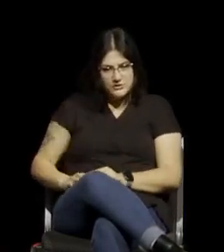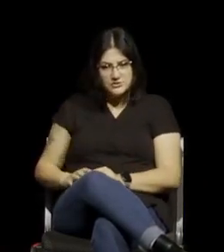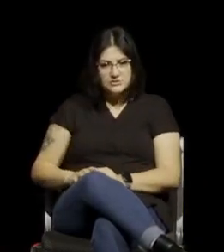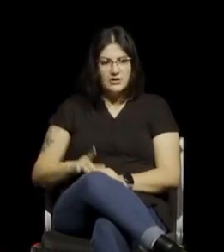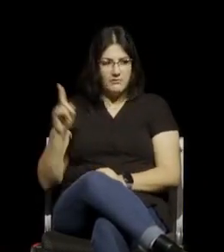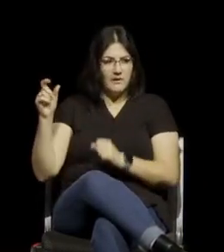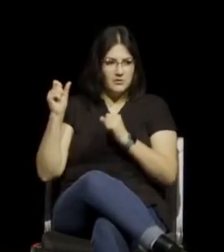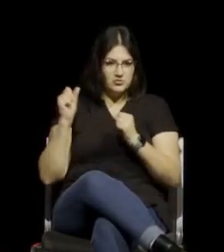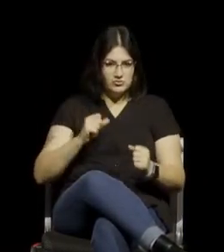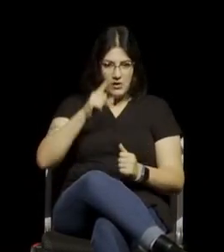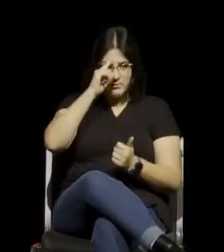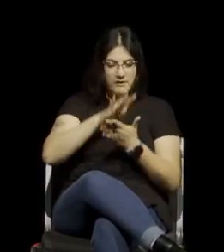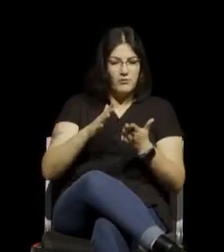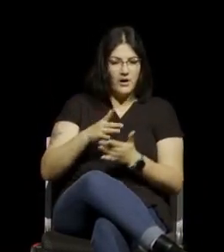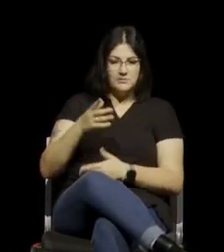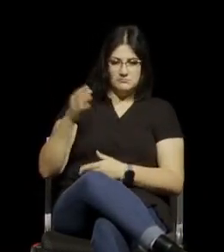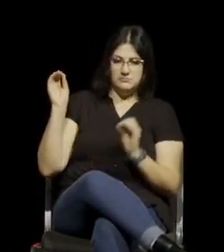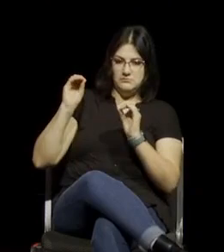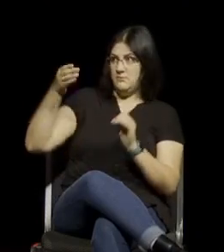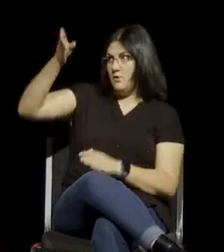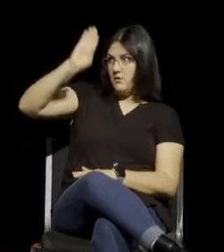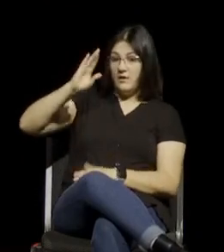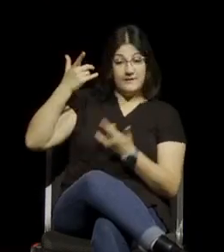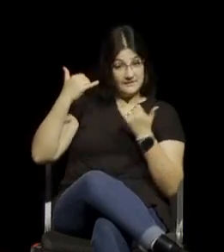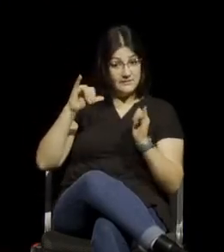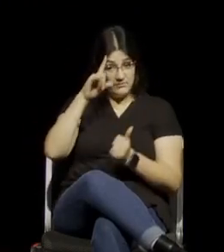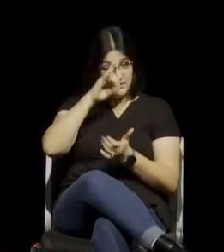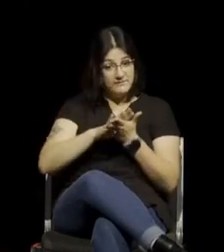as their beliefs. It's what they still believe today.